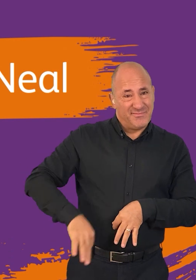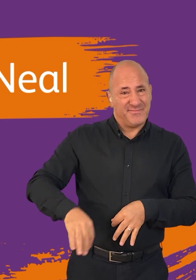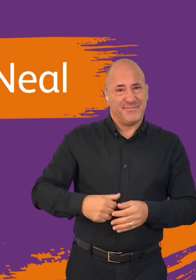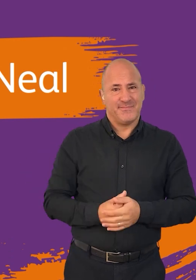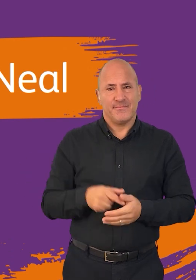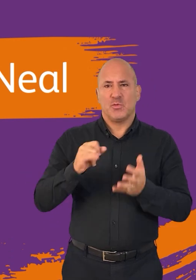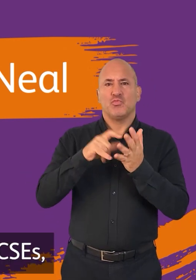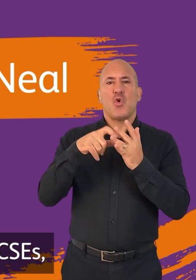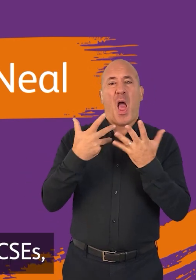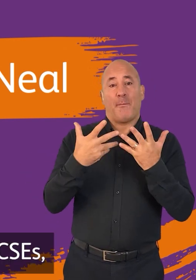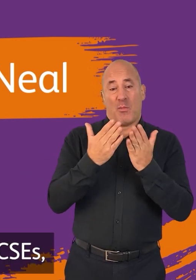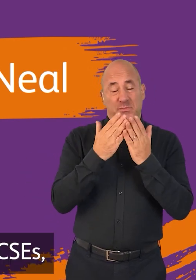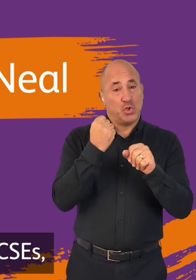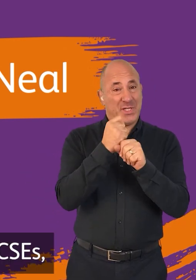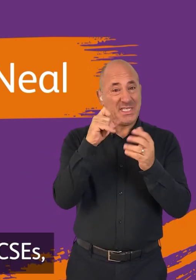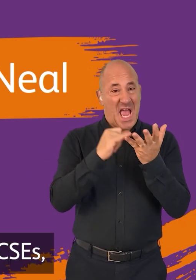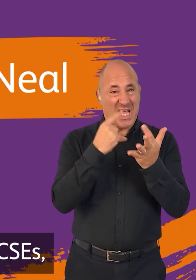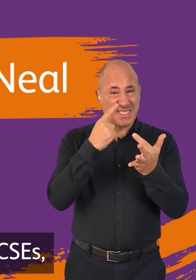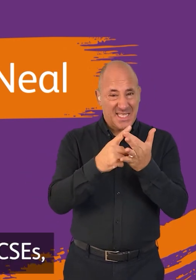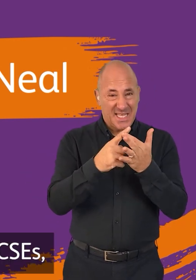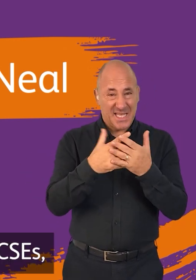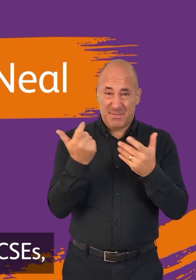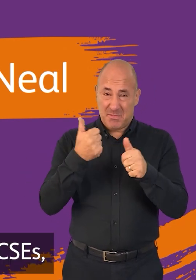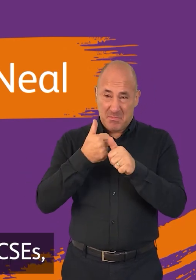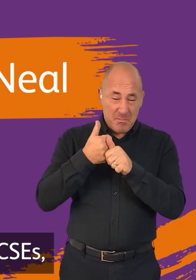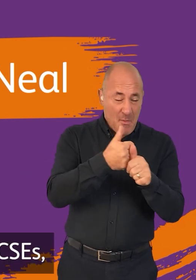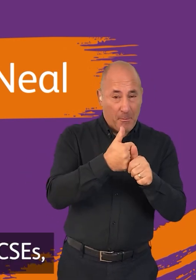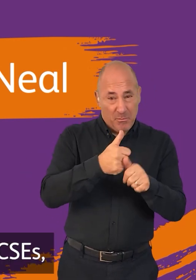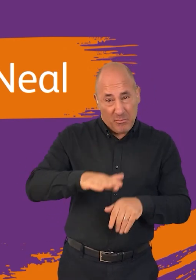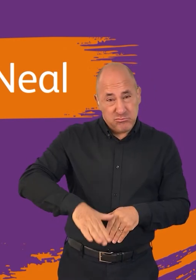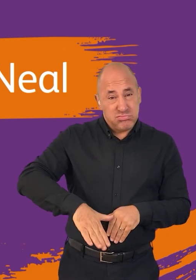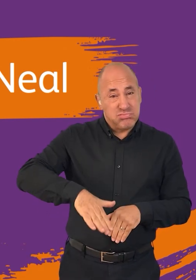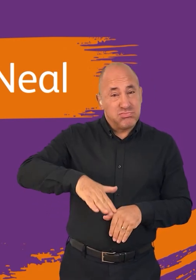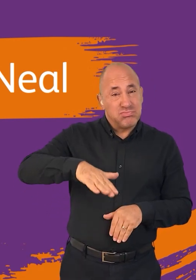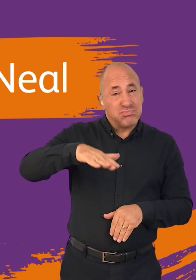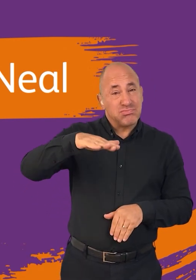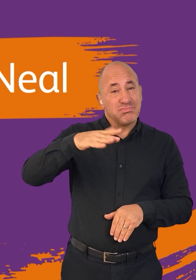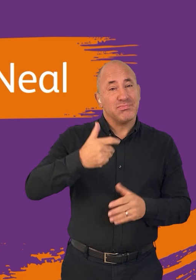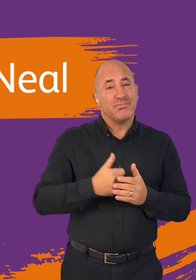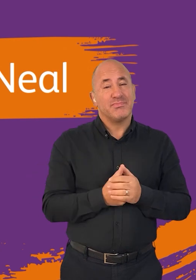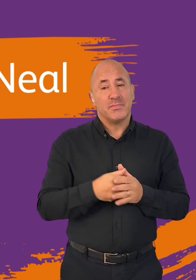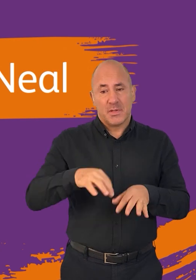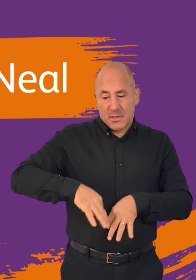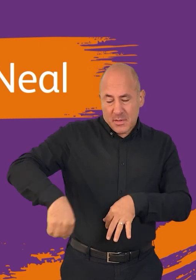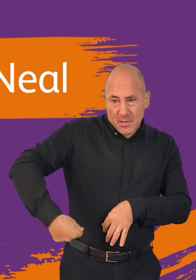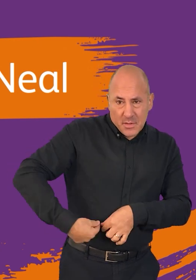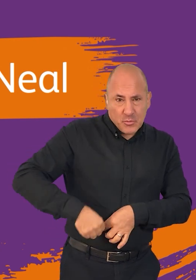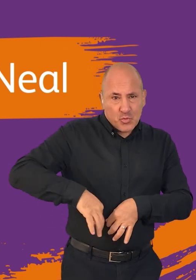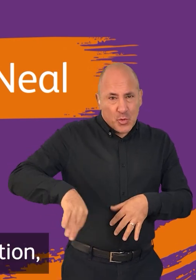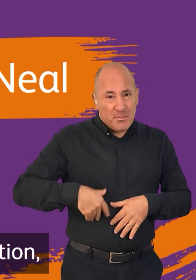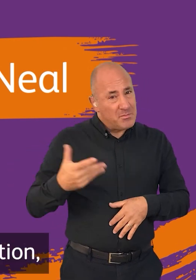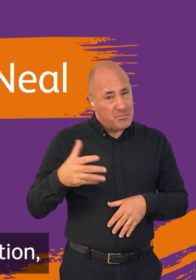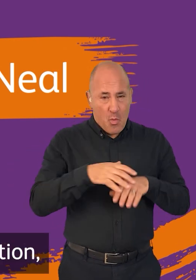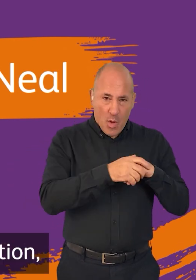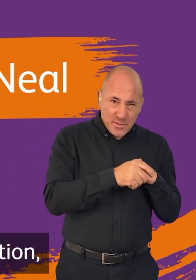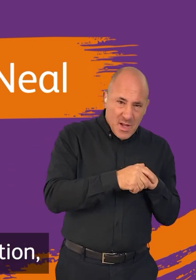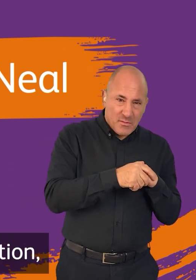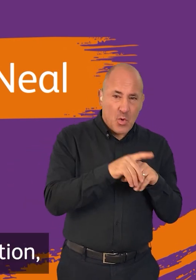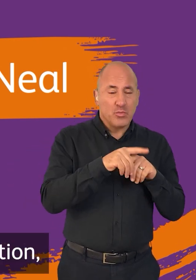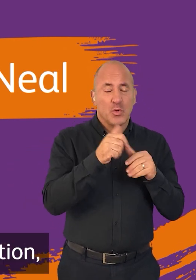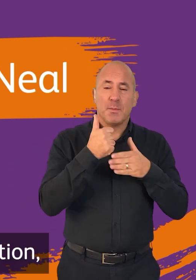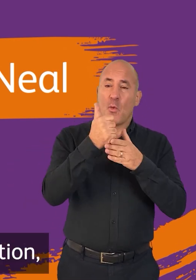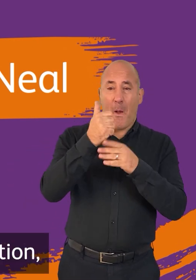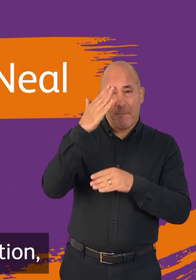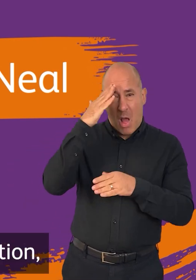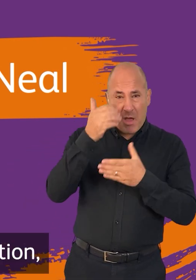few hours. Scott, who is currently studying for his GCSEs, has been by Poppy's side every step, holding her hand